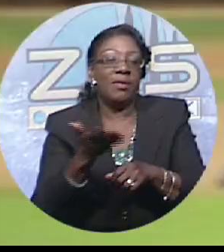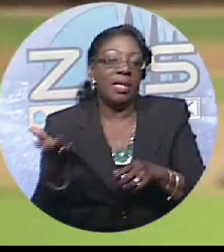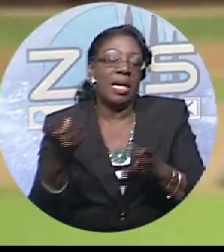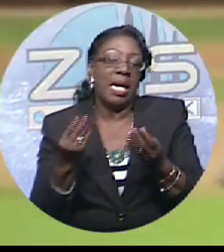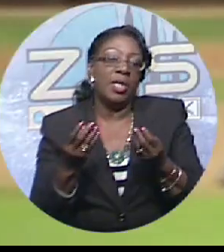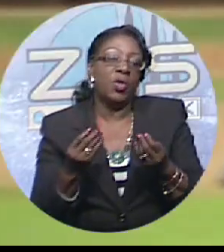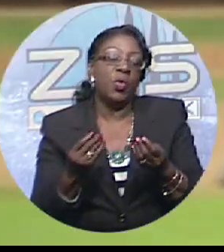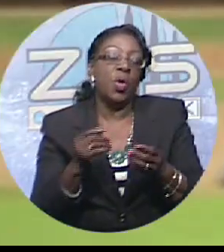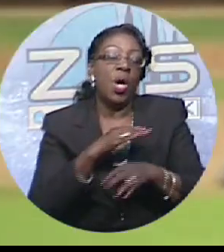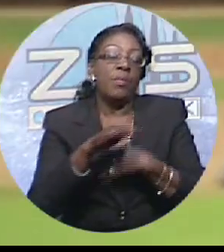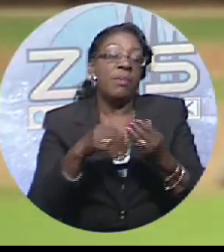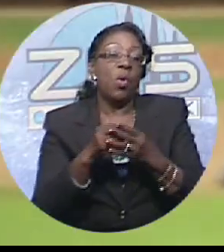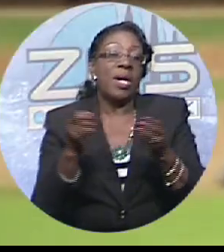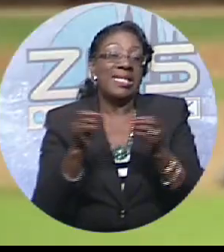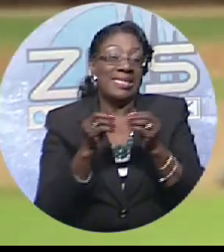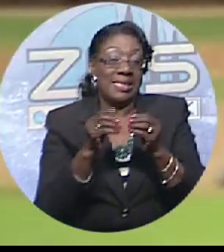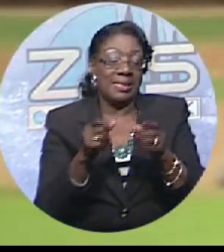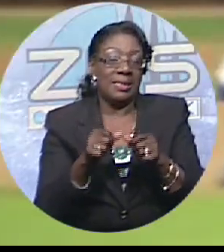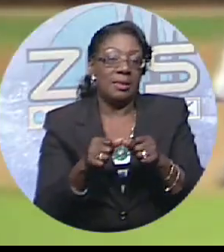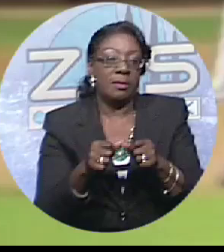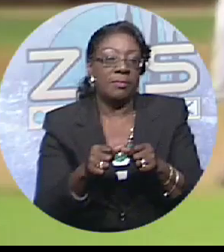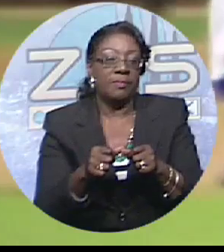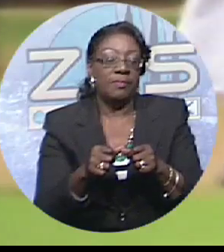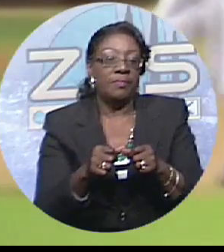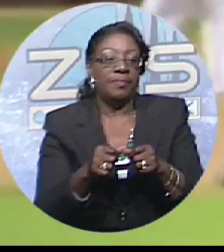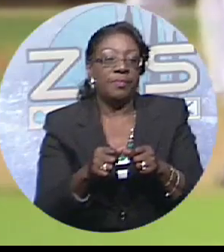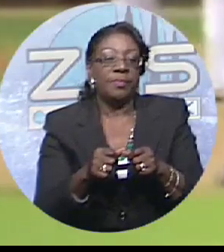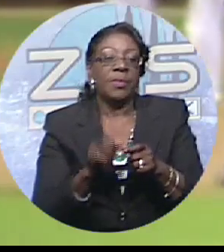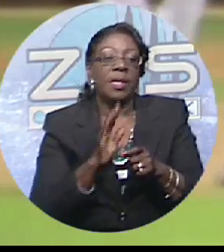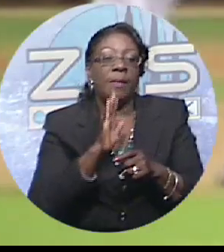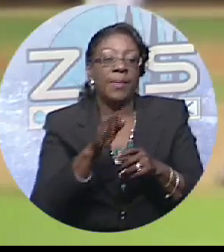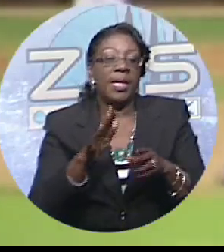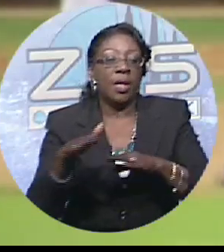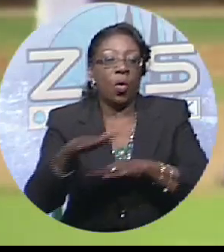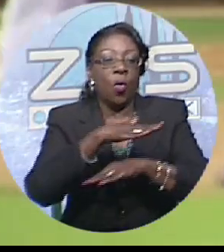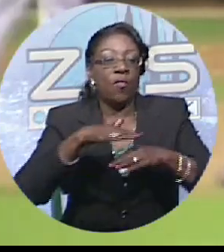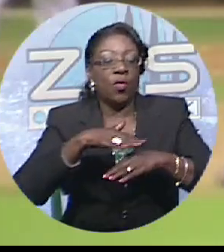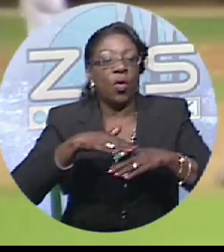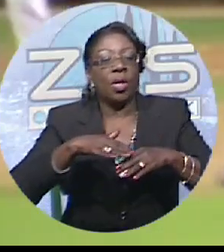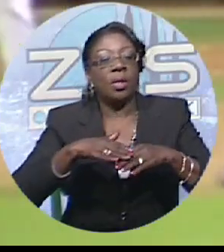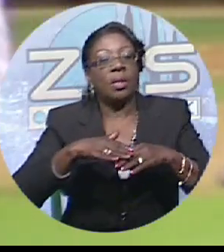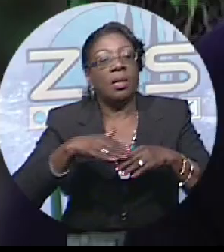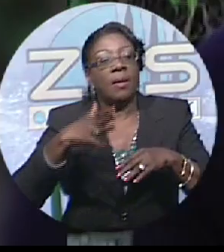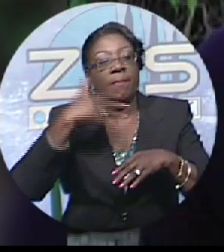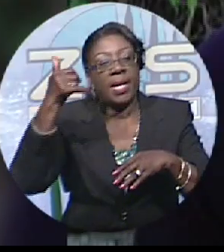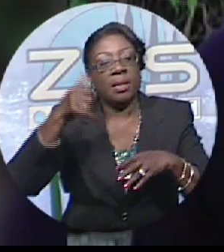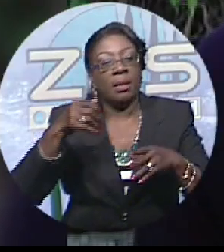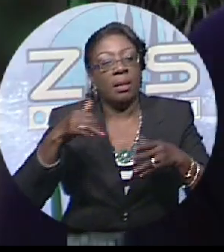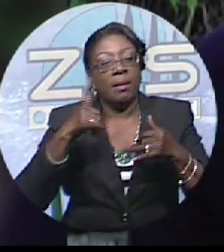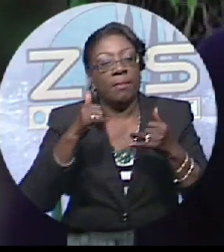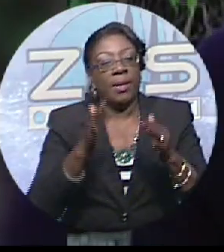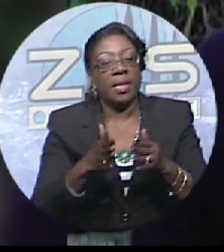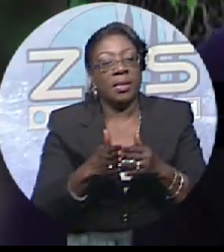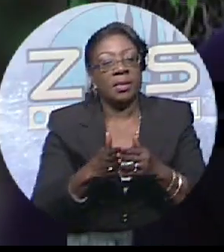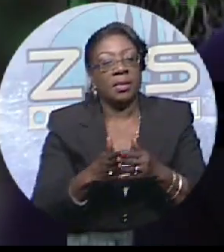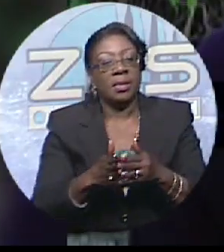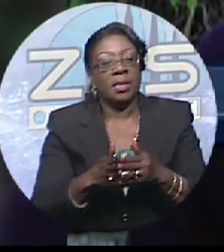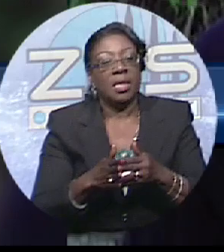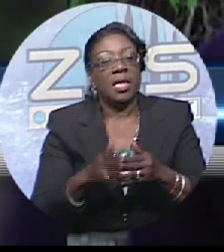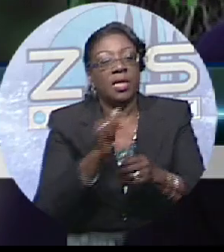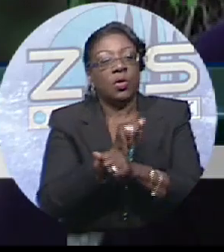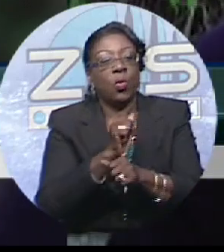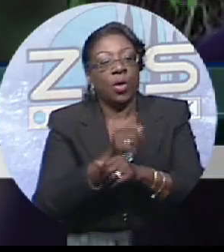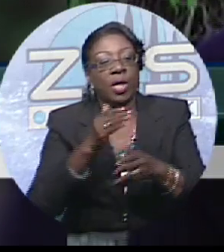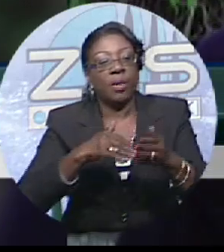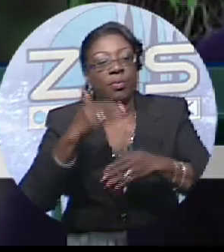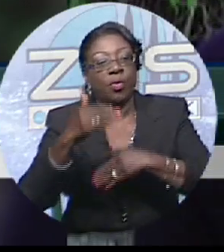be more consistent on defense, more consistent on offense, and just be a overall better player. I'm young, so they say it's a work in progress, but